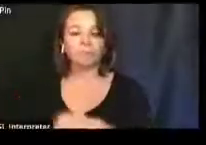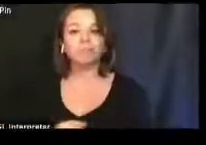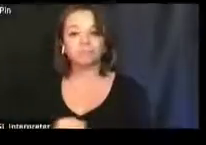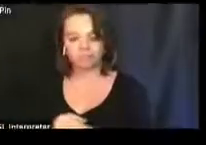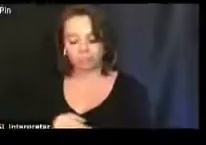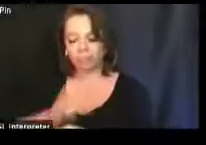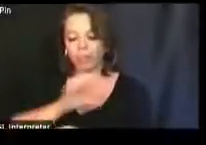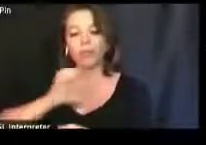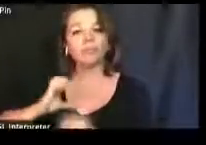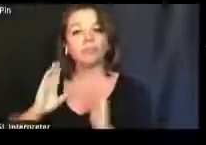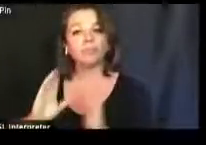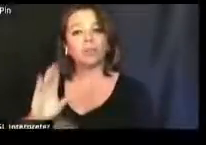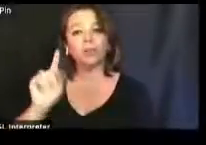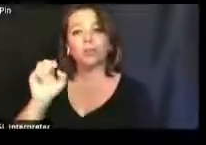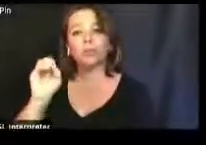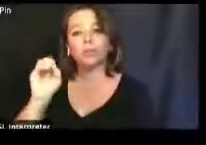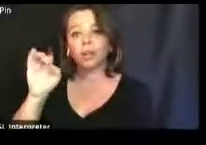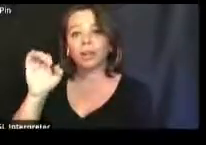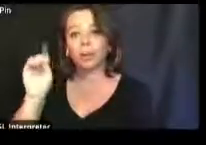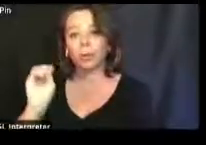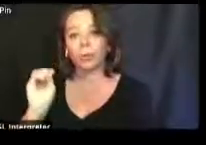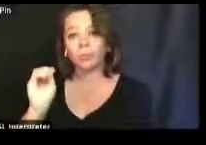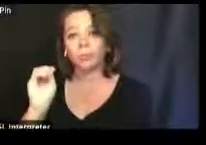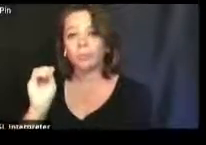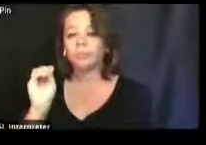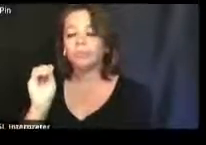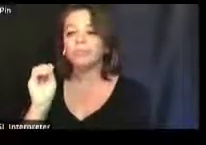Commissioner Toledo,